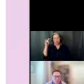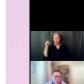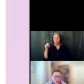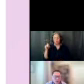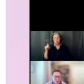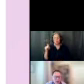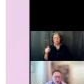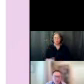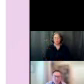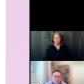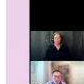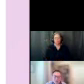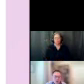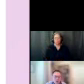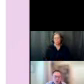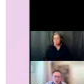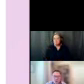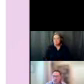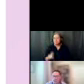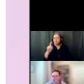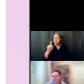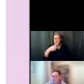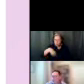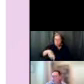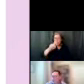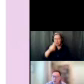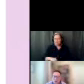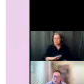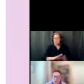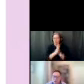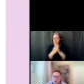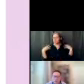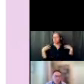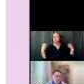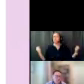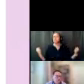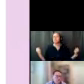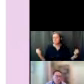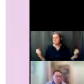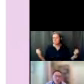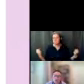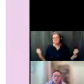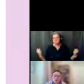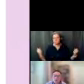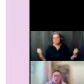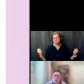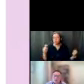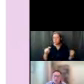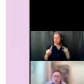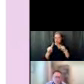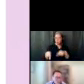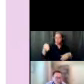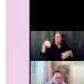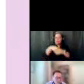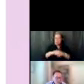we again we have to be brave, and I love the idea that we go out in the world, and this is for all of